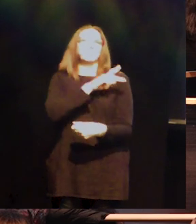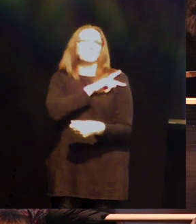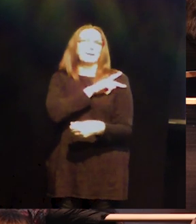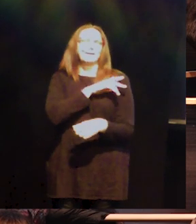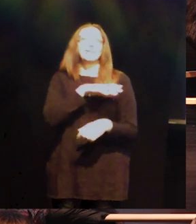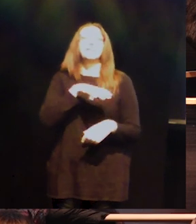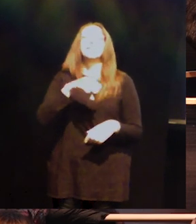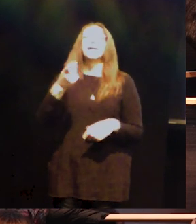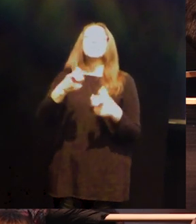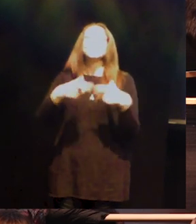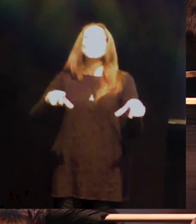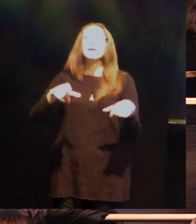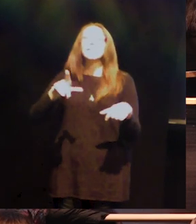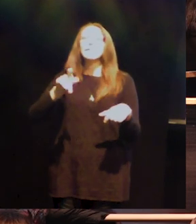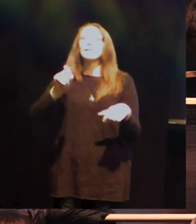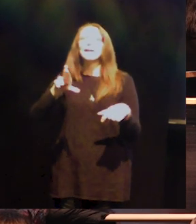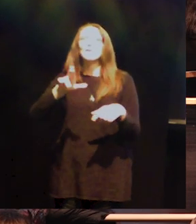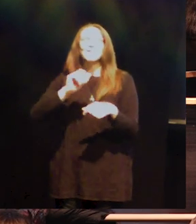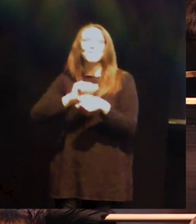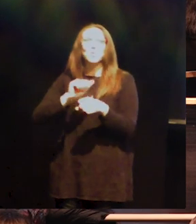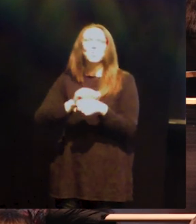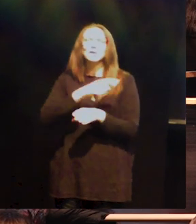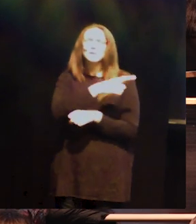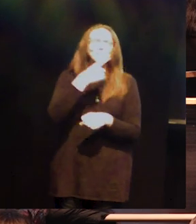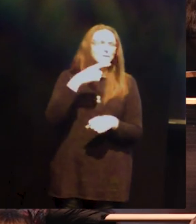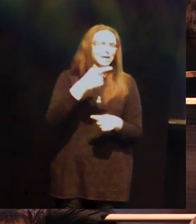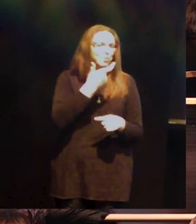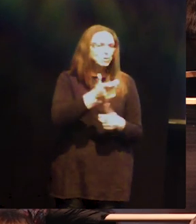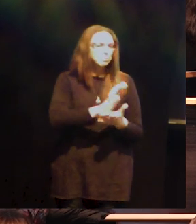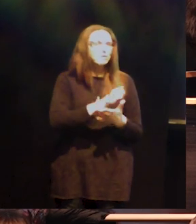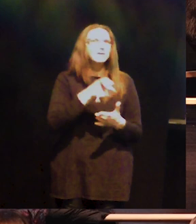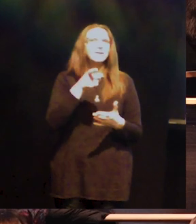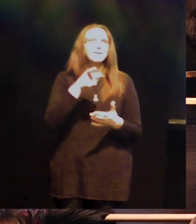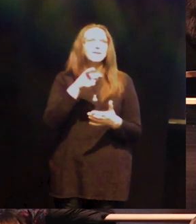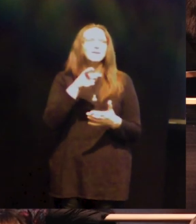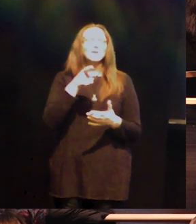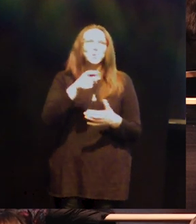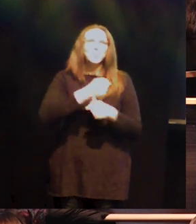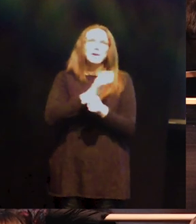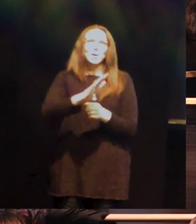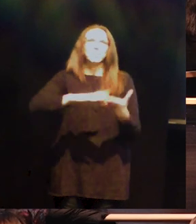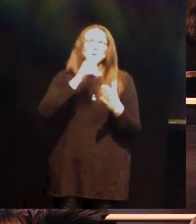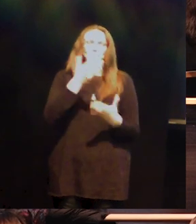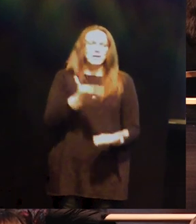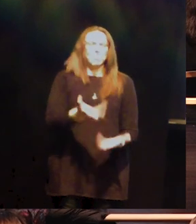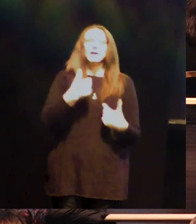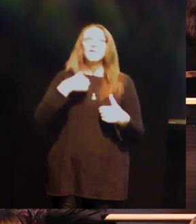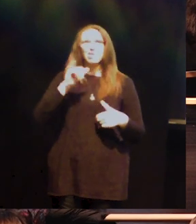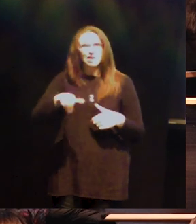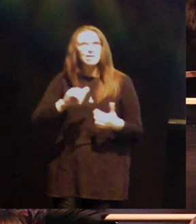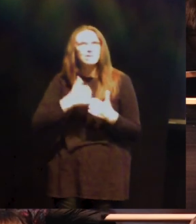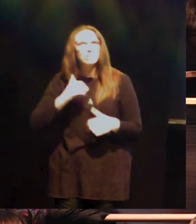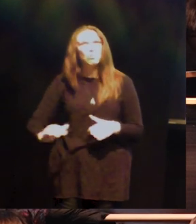bricklayer. When I saw your film, when you say you made, like, your community, who's there? I kept on thinking, oh, my God, this is how I grew